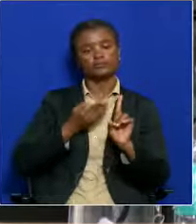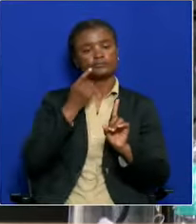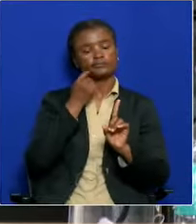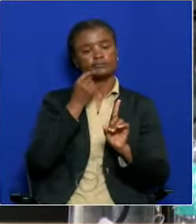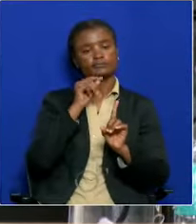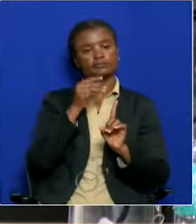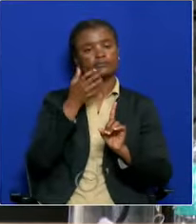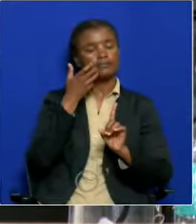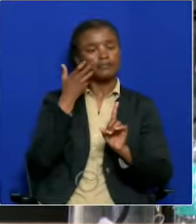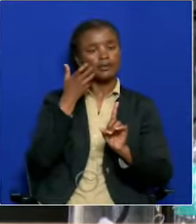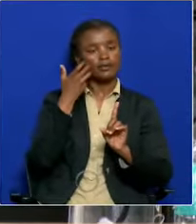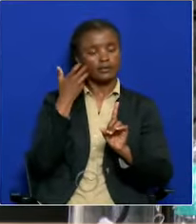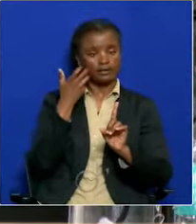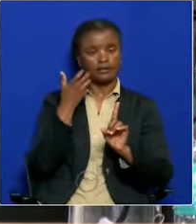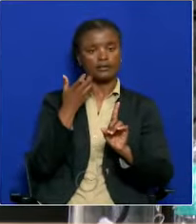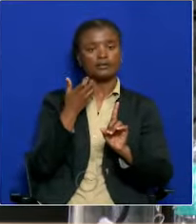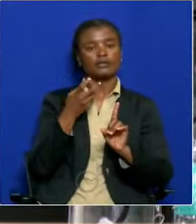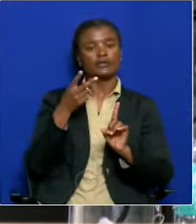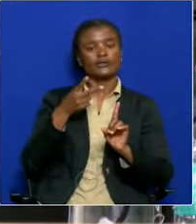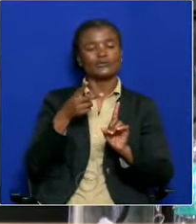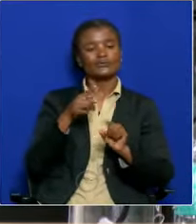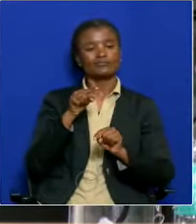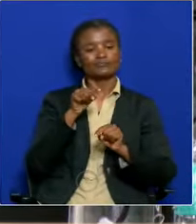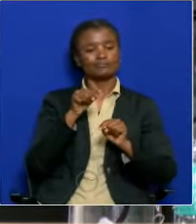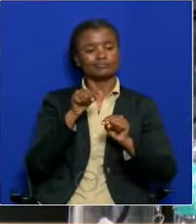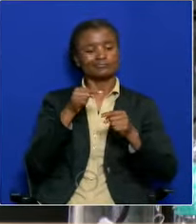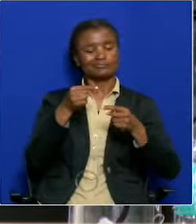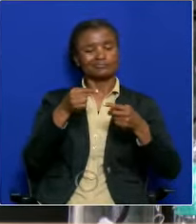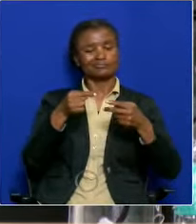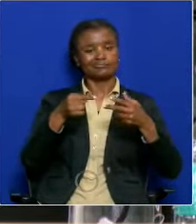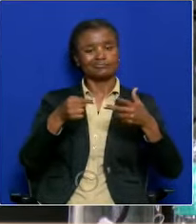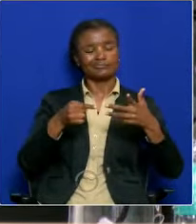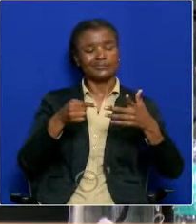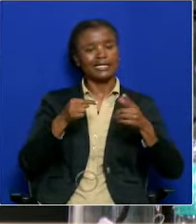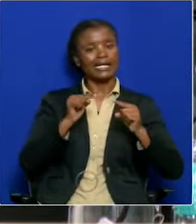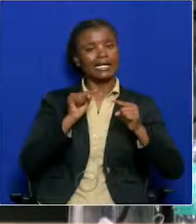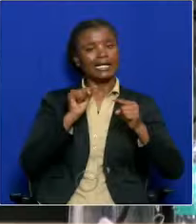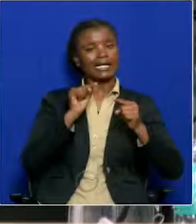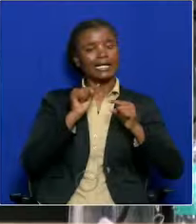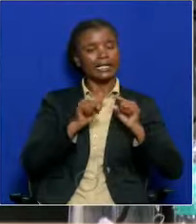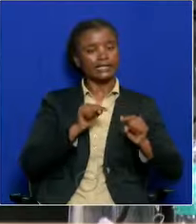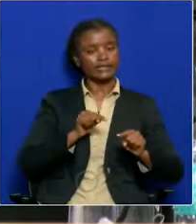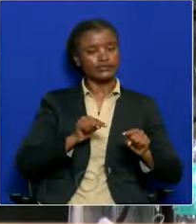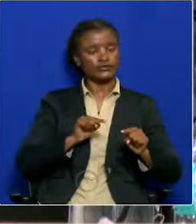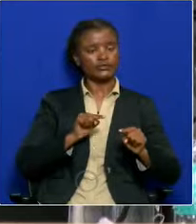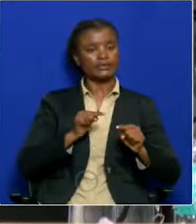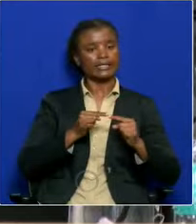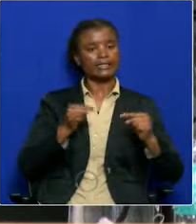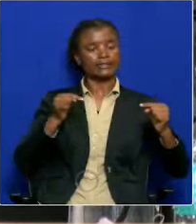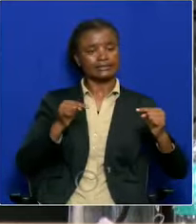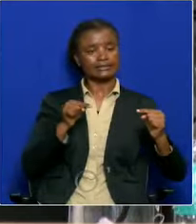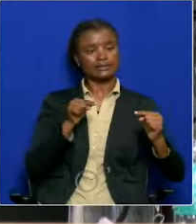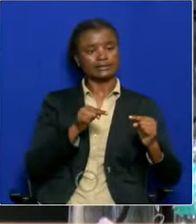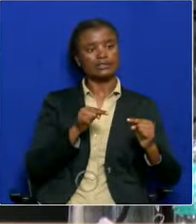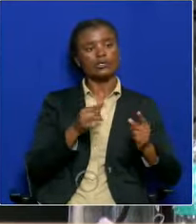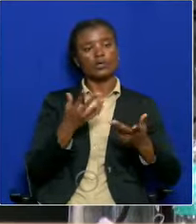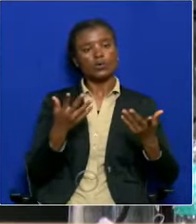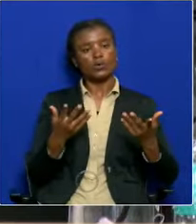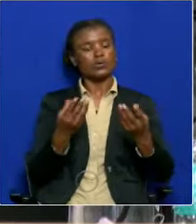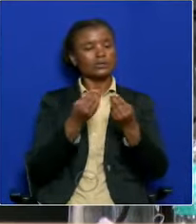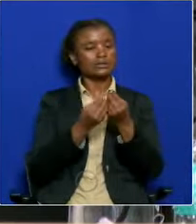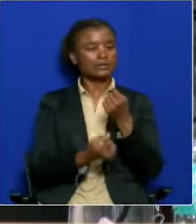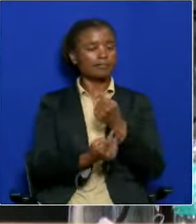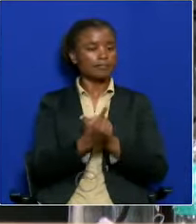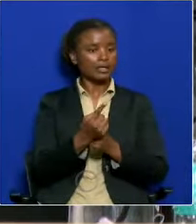and various allegations that have been made against him, or incidents that were linked to him